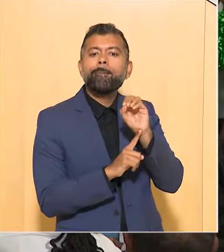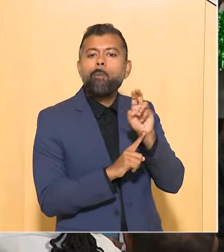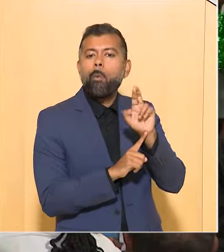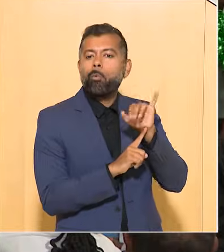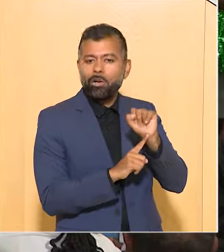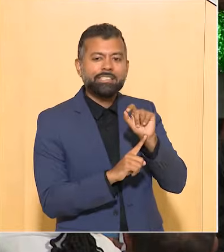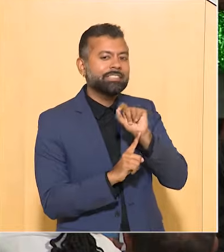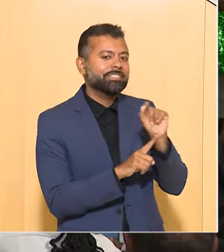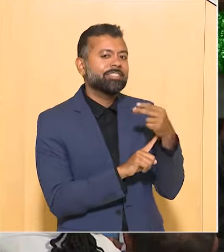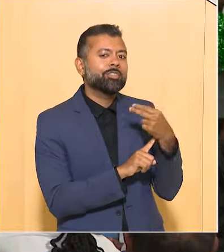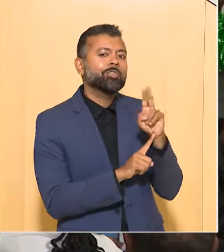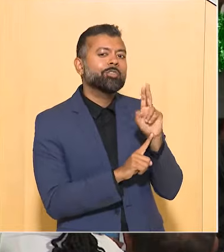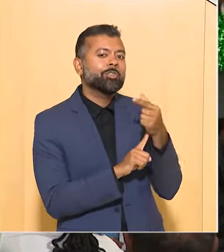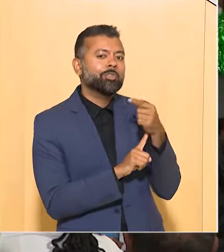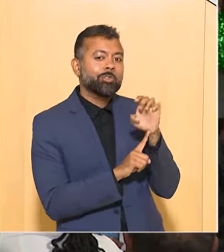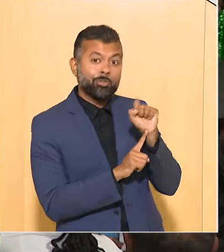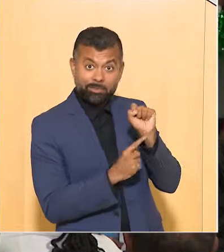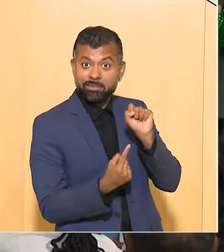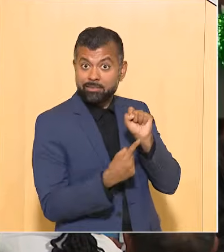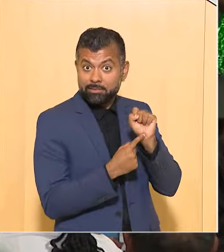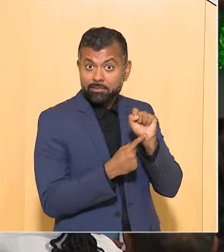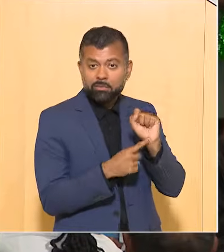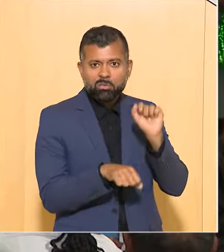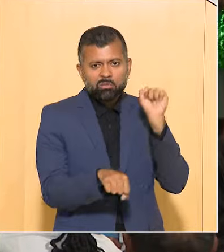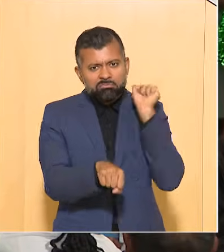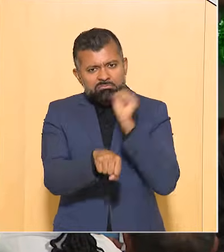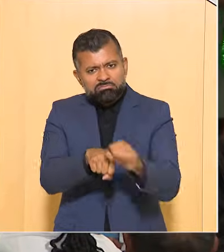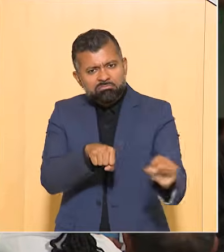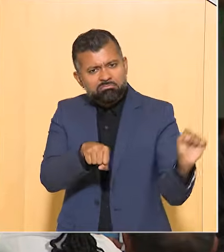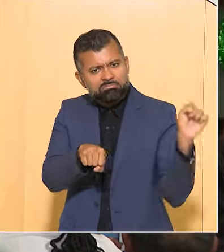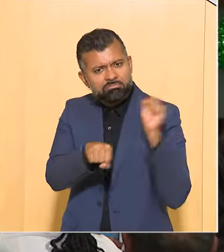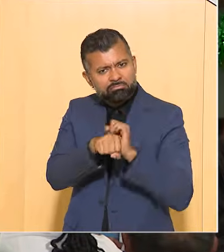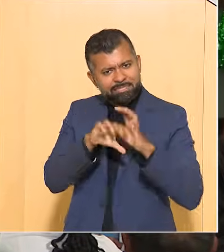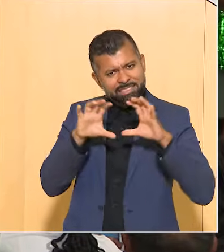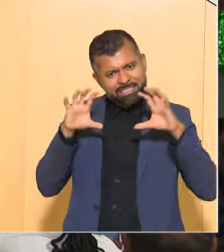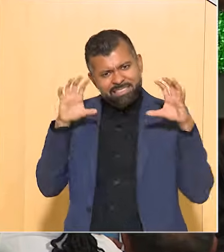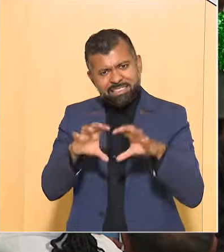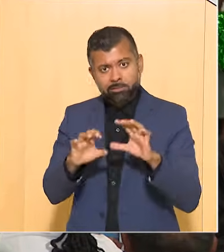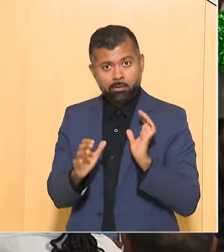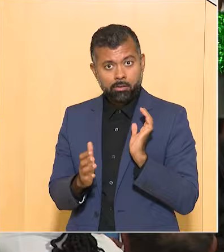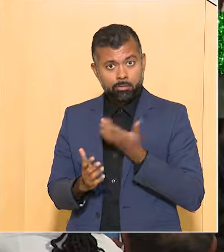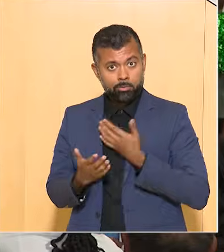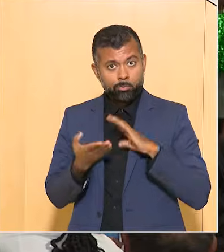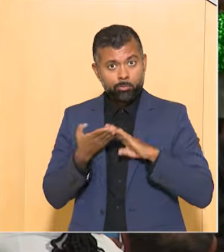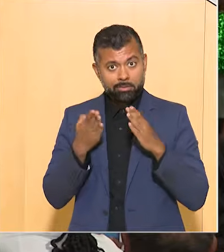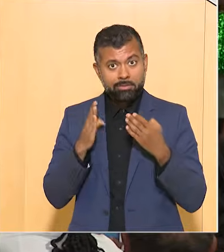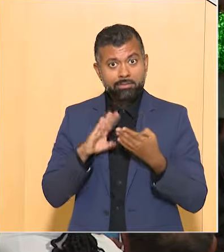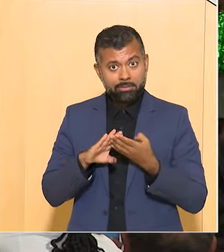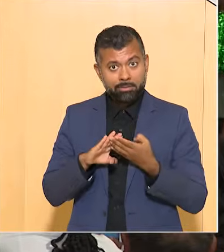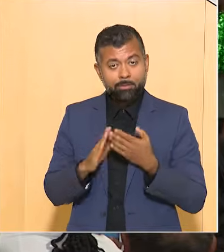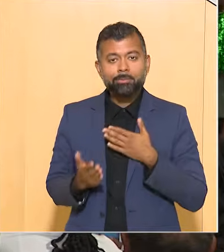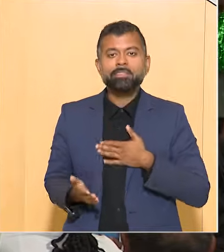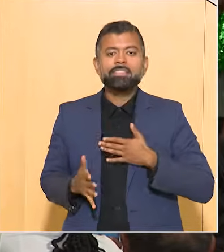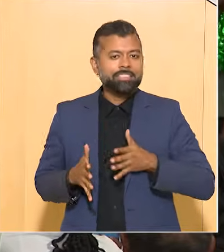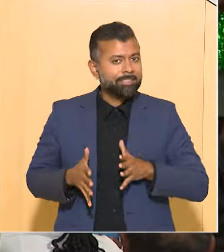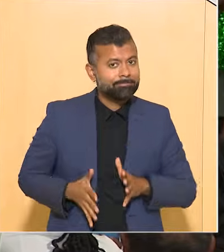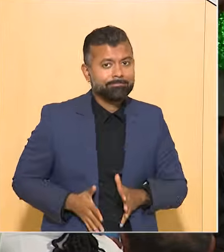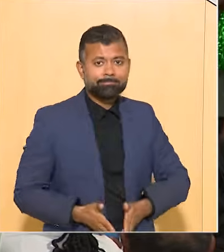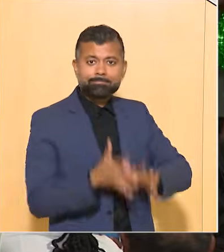to empowering our community and creating opportunities for young people like us. Please join me in welcoming